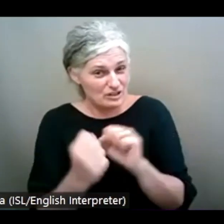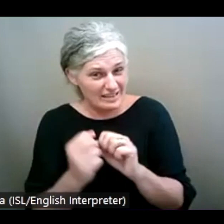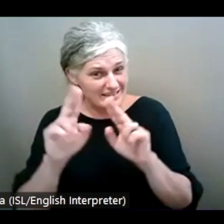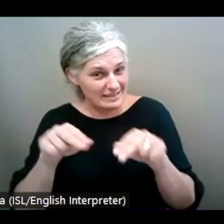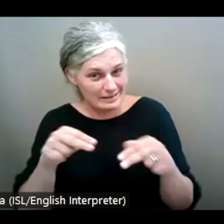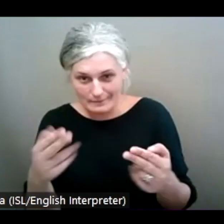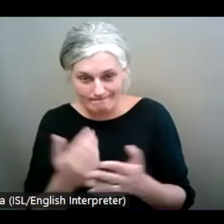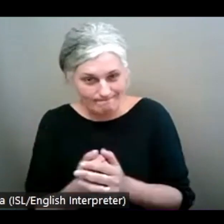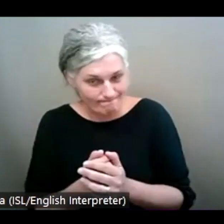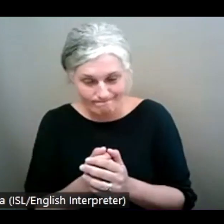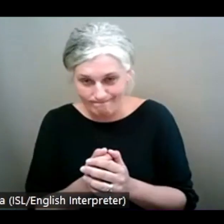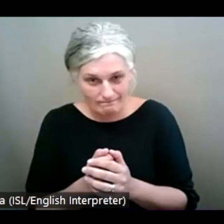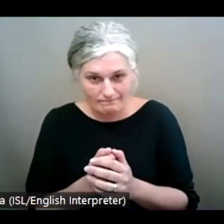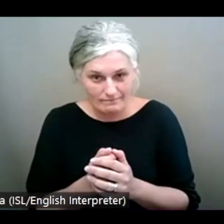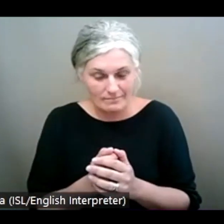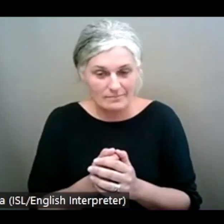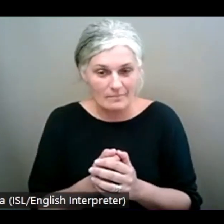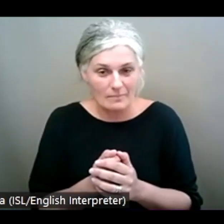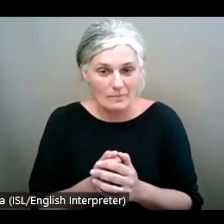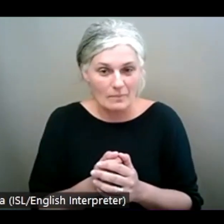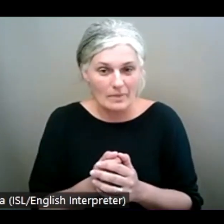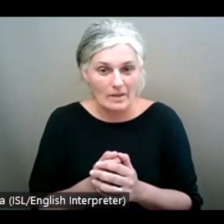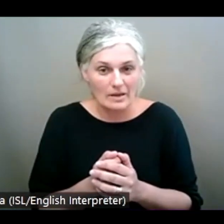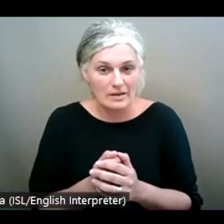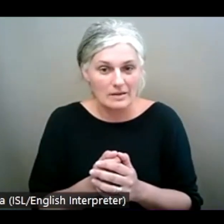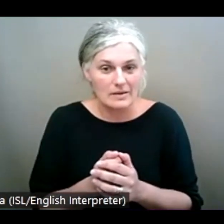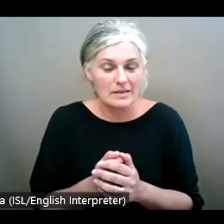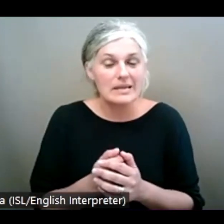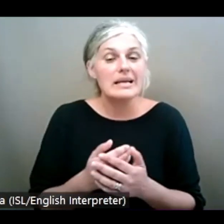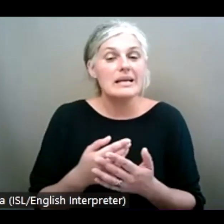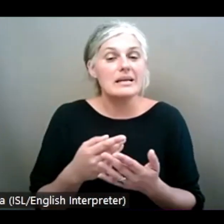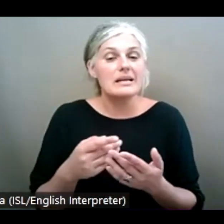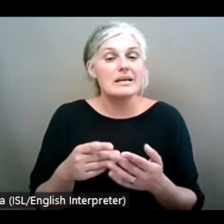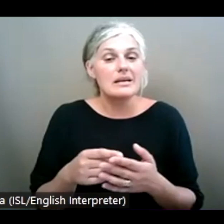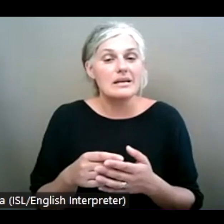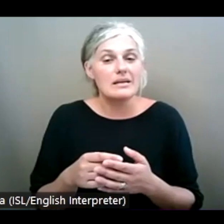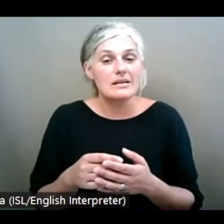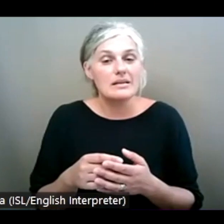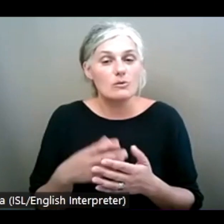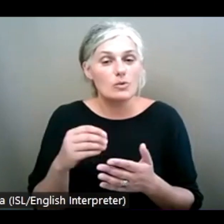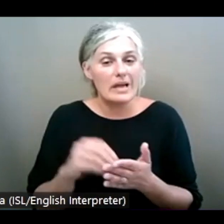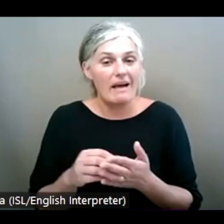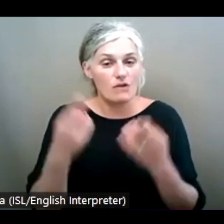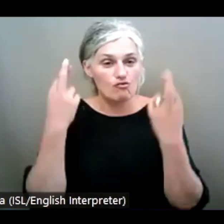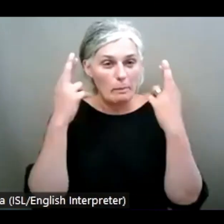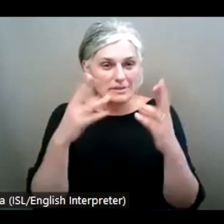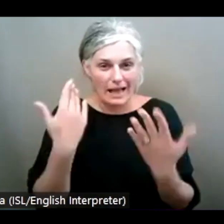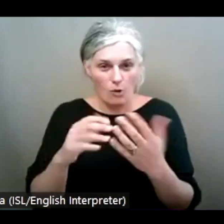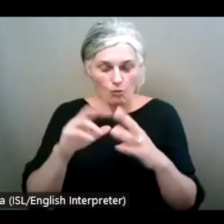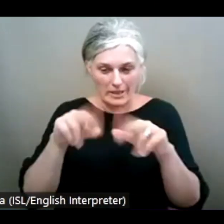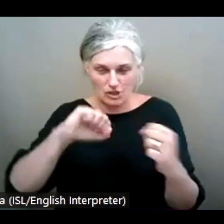of pathway, I think even now media representation is changing